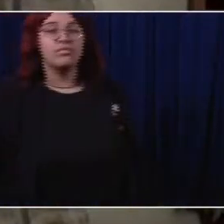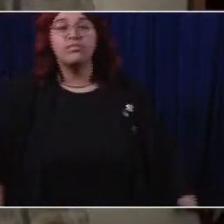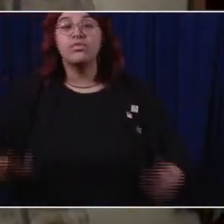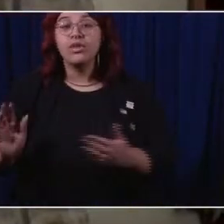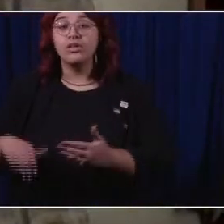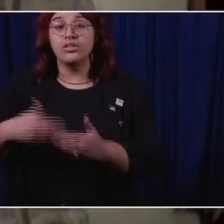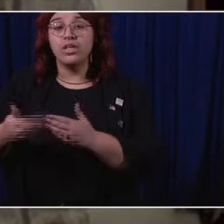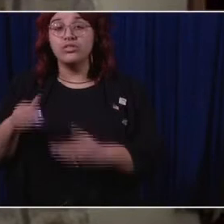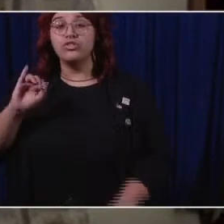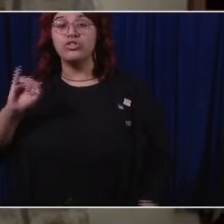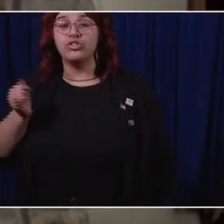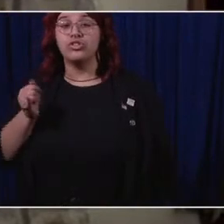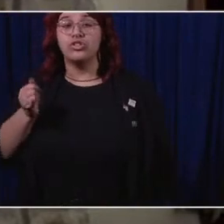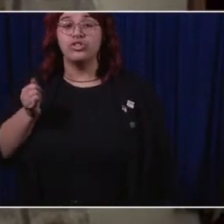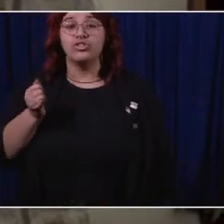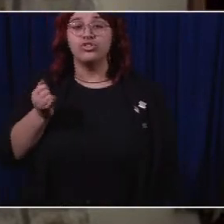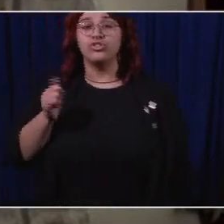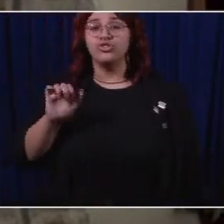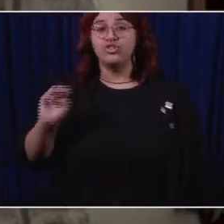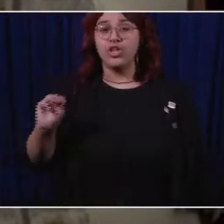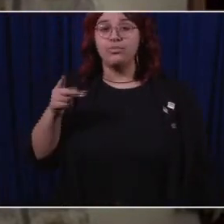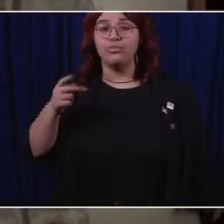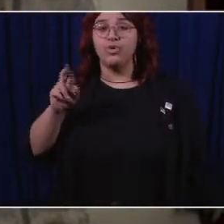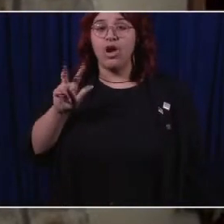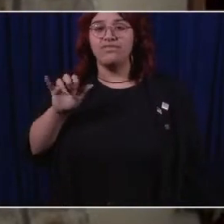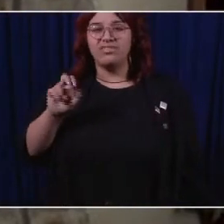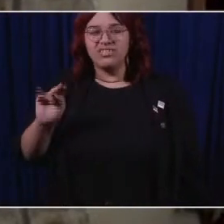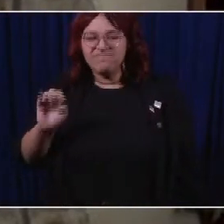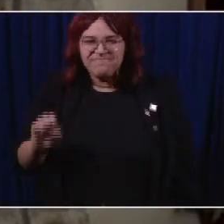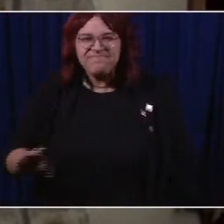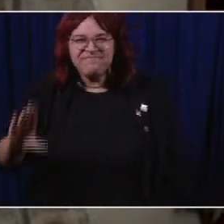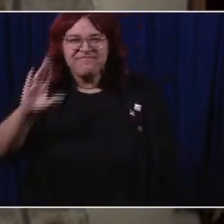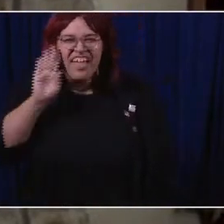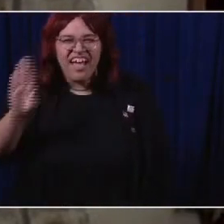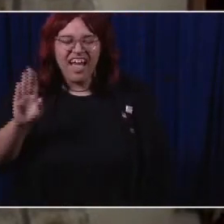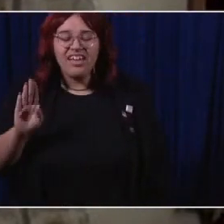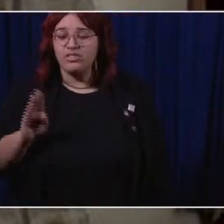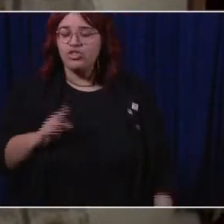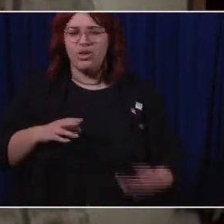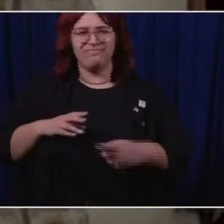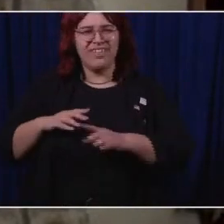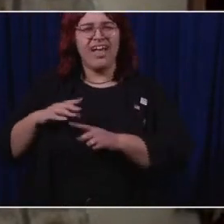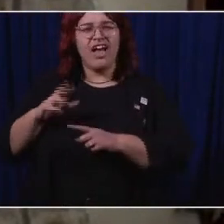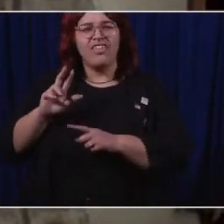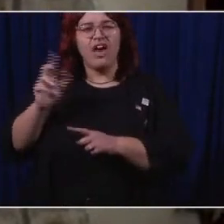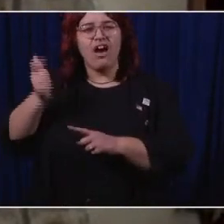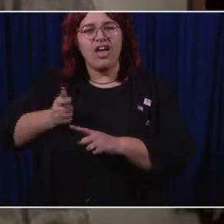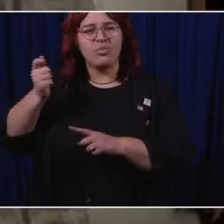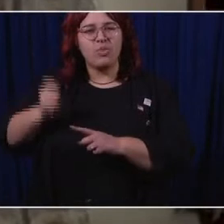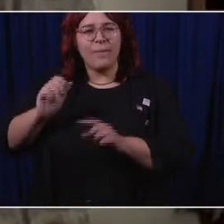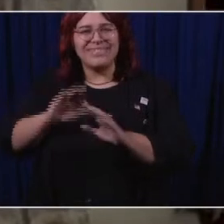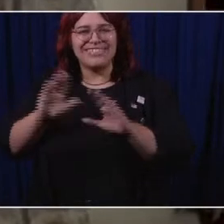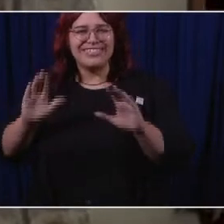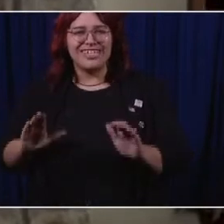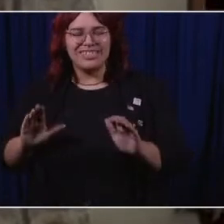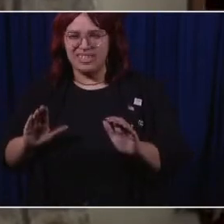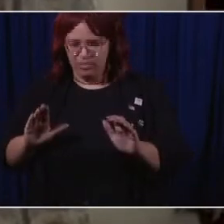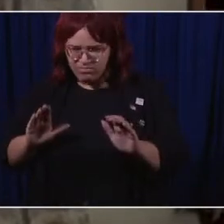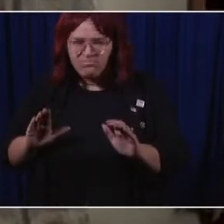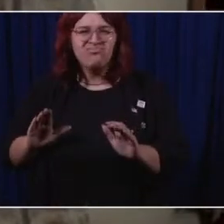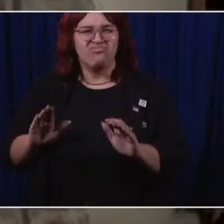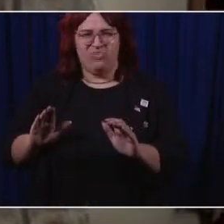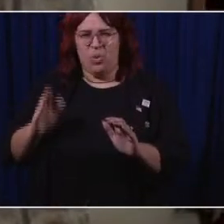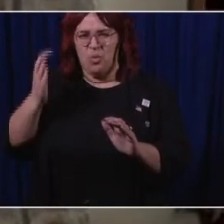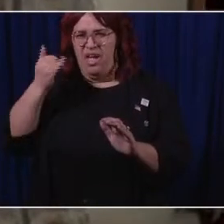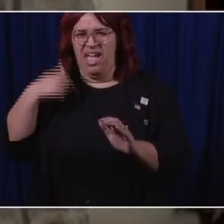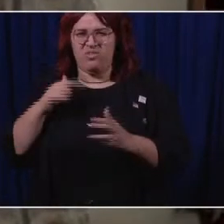private sector to bring people in to fix the state's unemployment compensation system? Is the problem here that the state has not invested